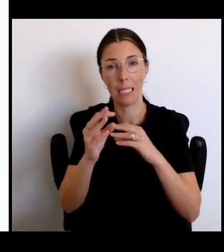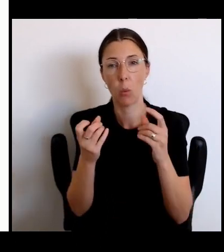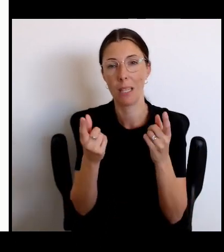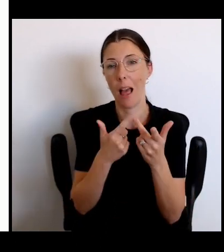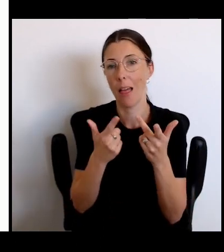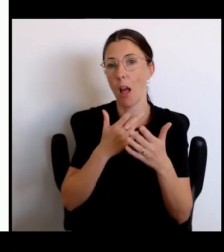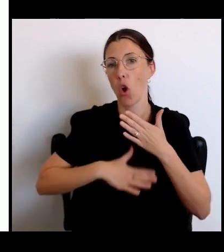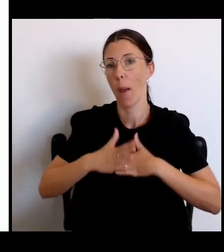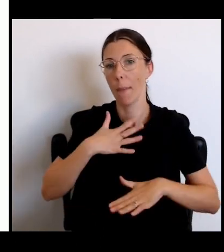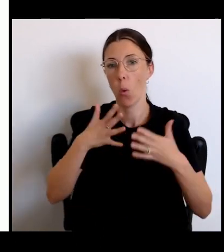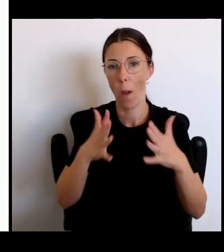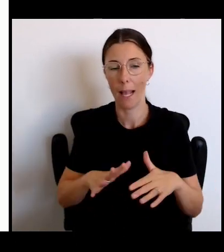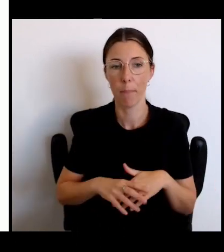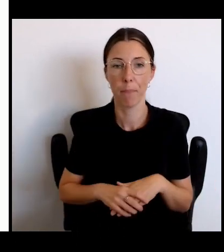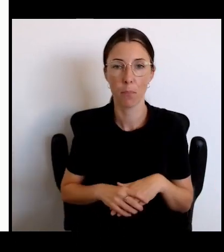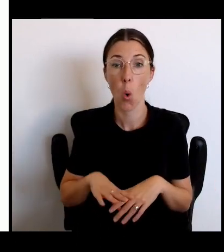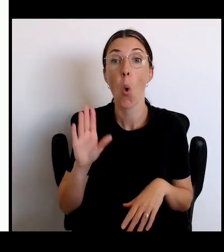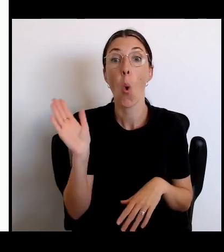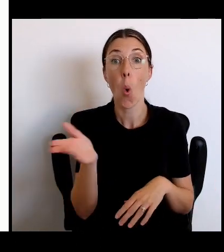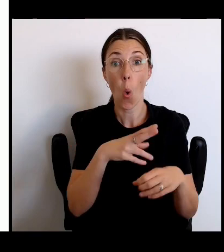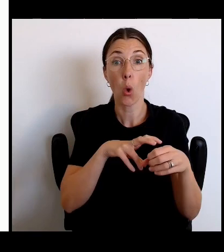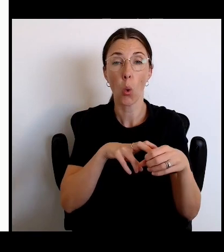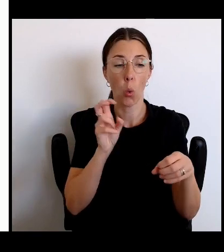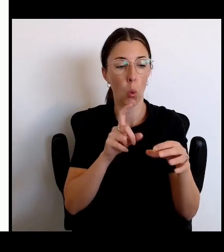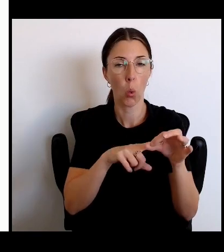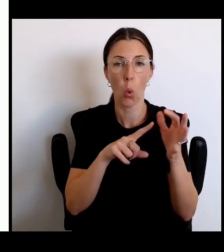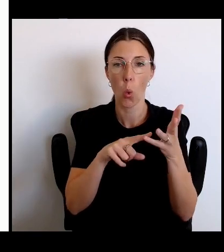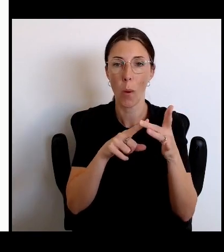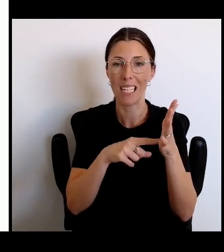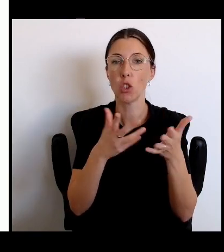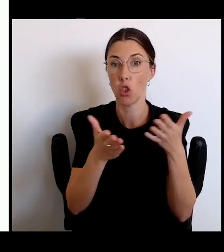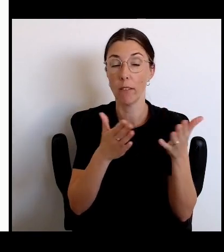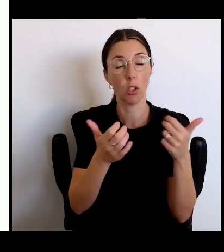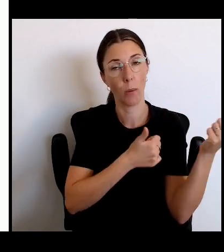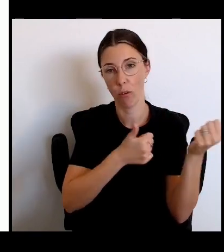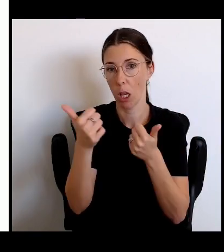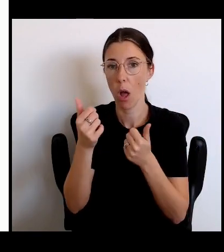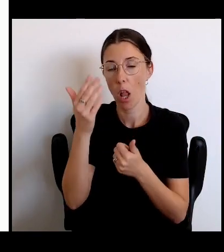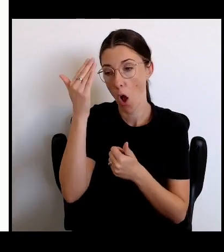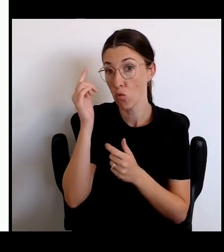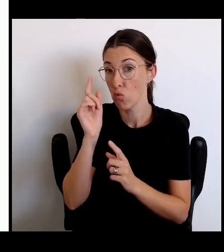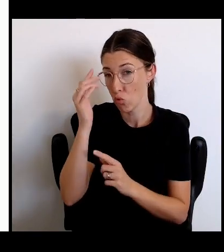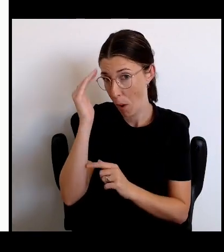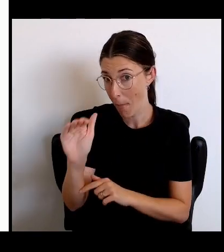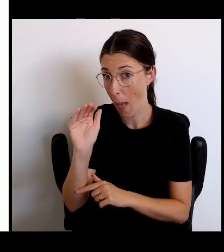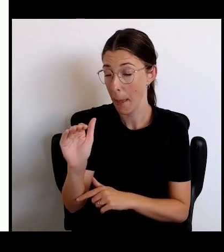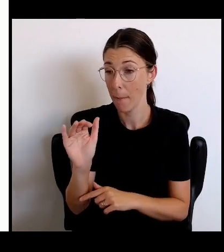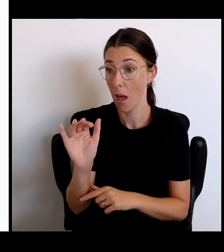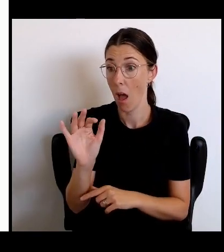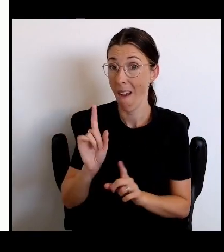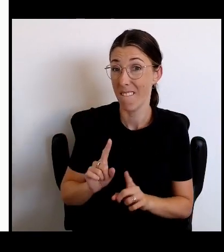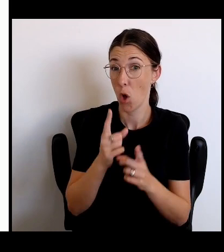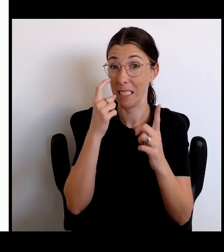quit services will be doing very well, reminding them that not everybody succeeds on their first quit attempt, to address that mindset